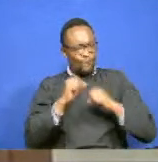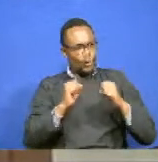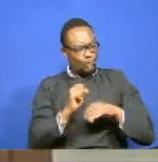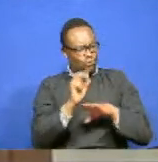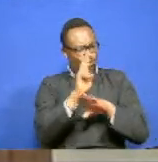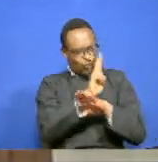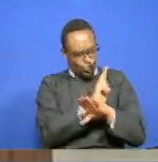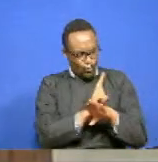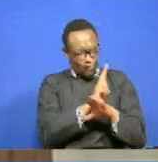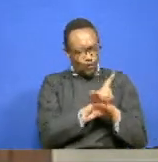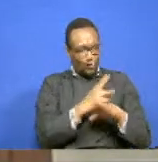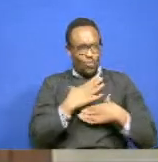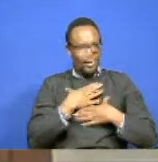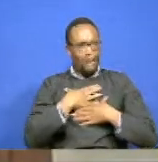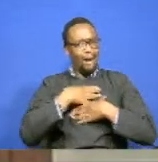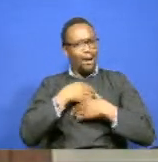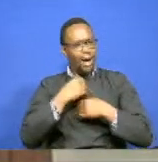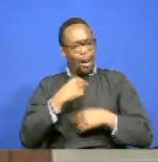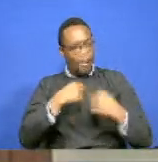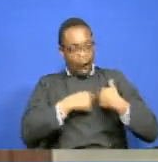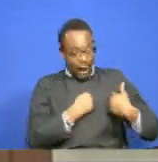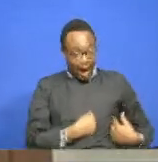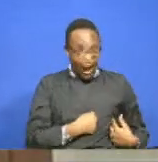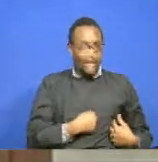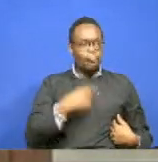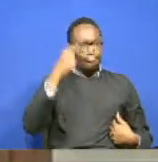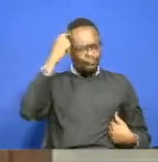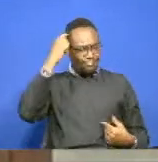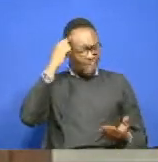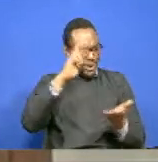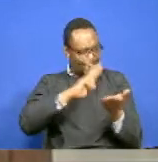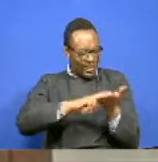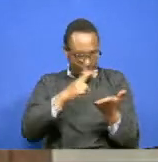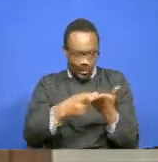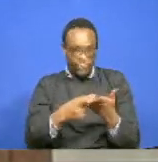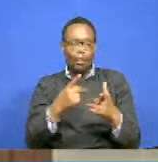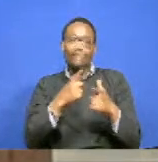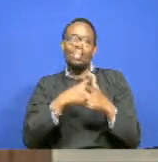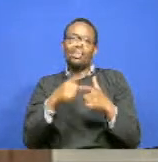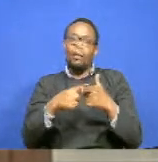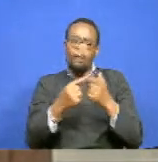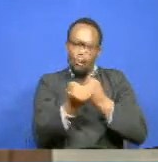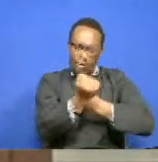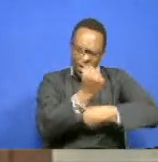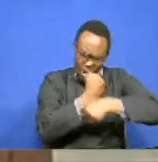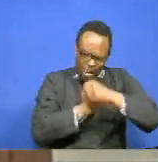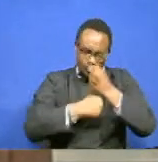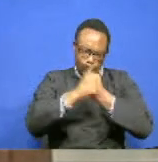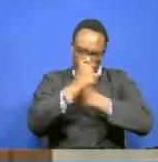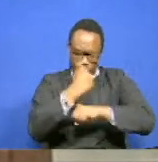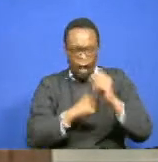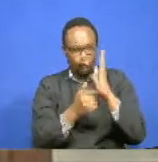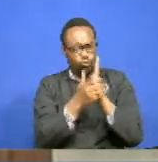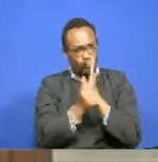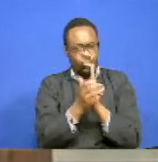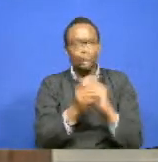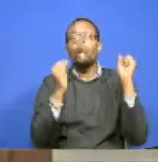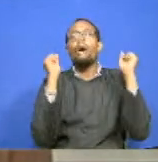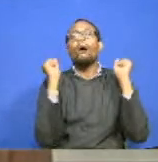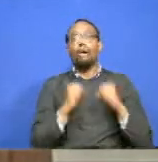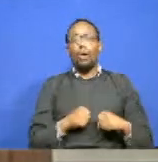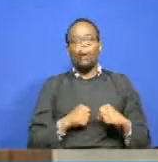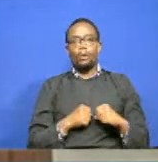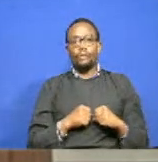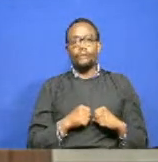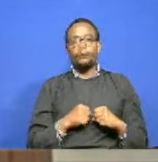the heart and the mind resources, then the actualization of the use of the talents will be realized.